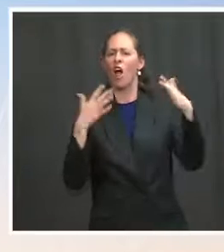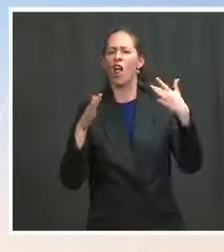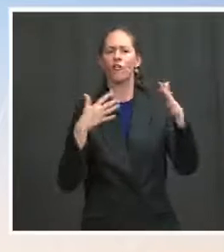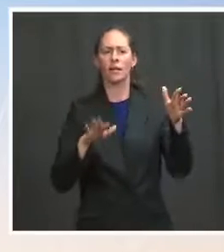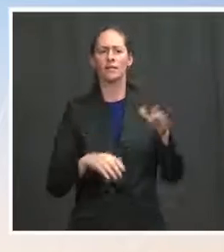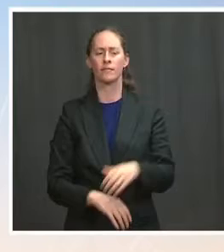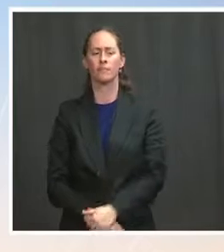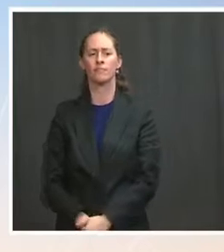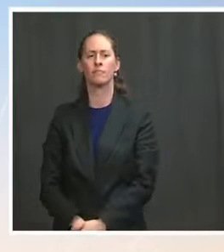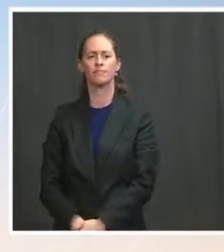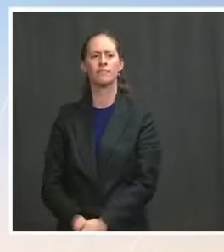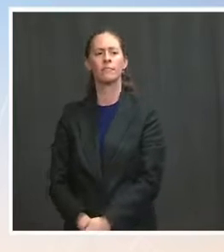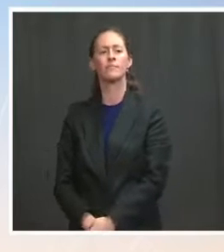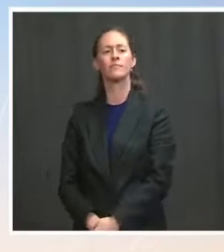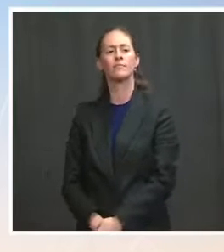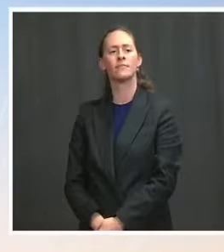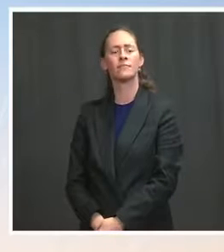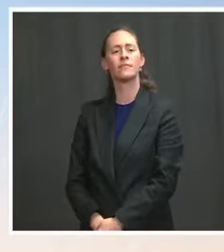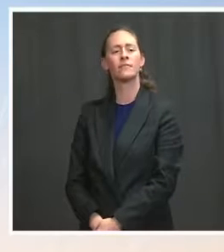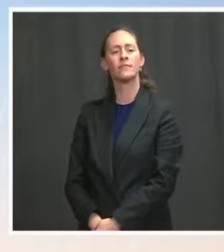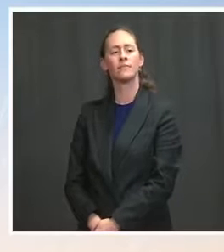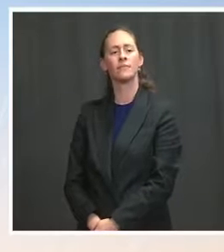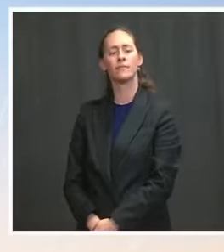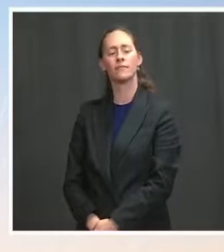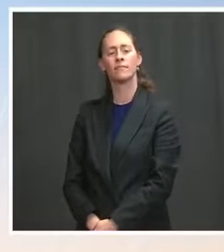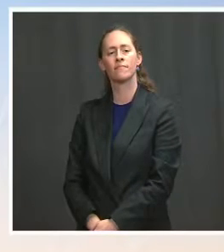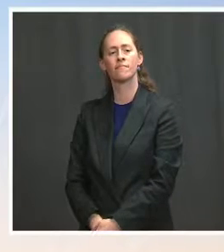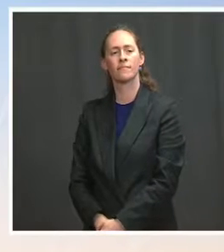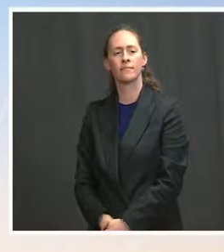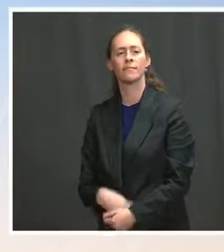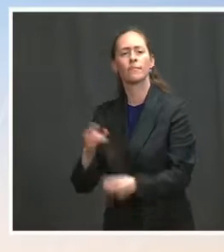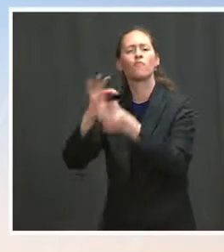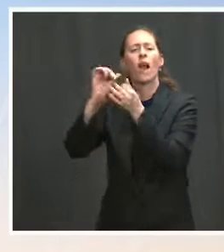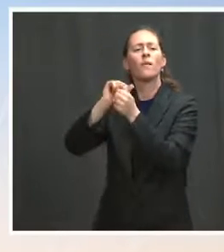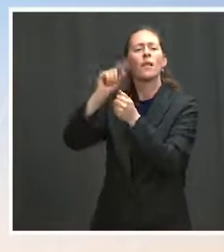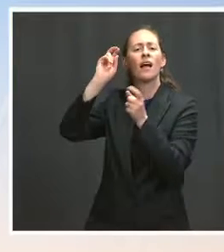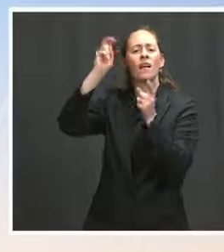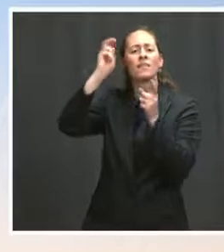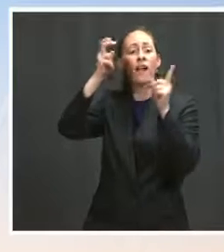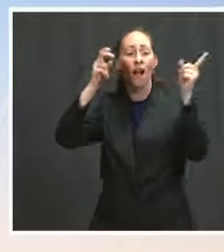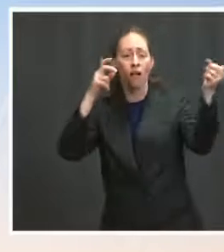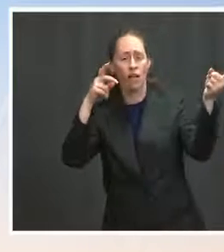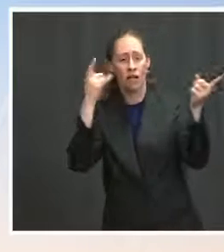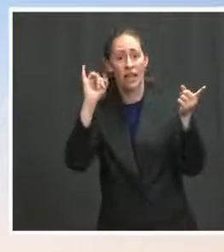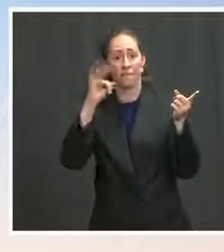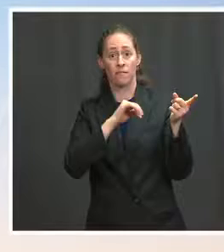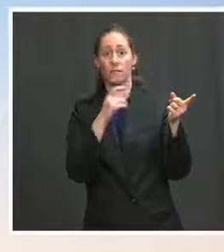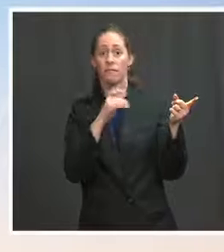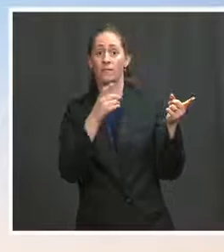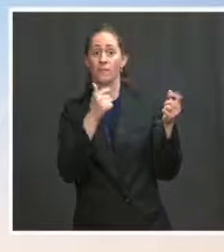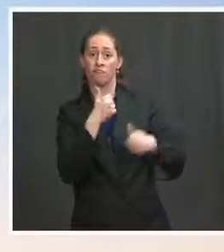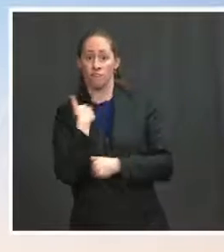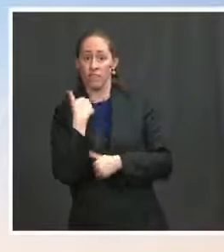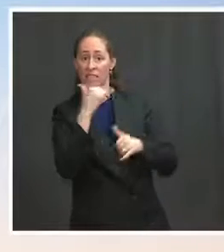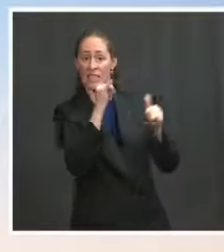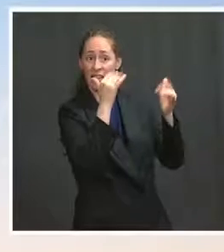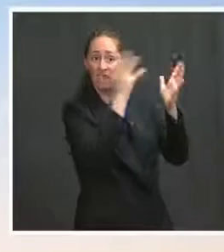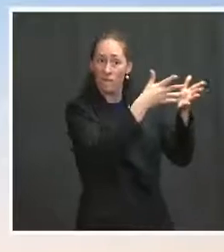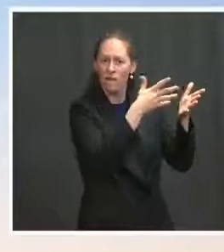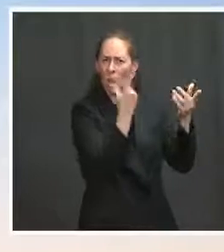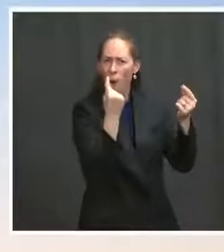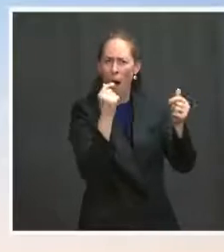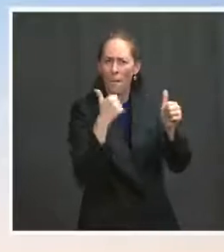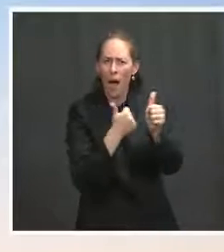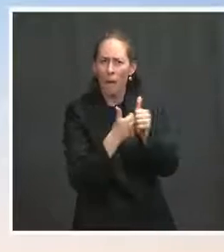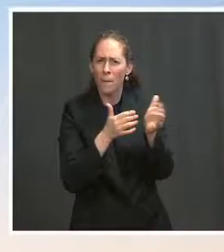follow-up on something else, but on Afghanistan, if we're keeping people there, what's the contingency if, in fact, the Taliban takes over the country? Do